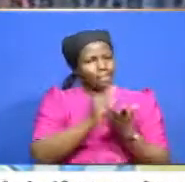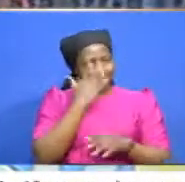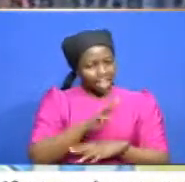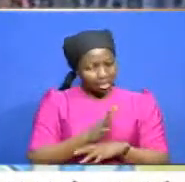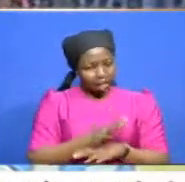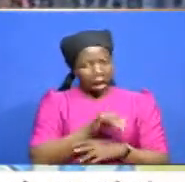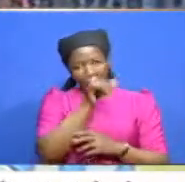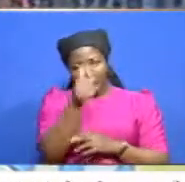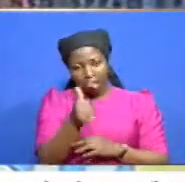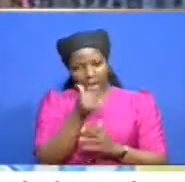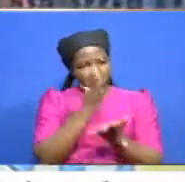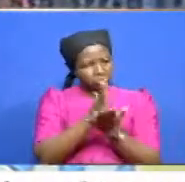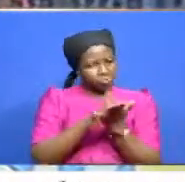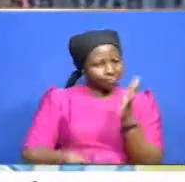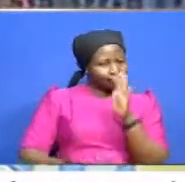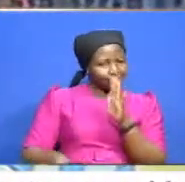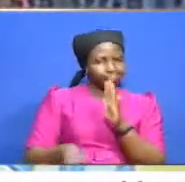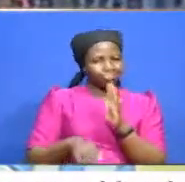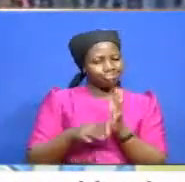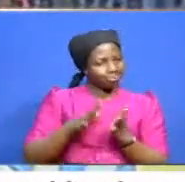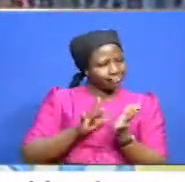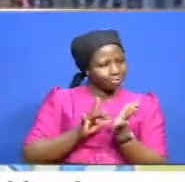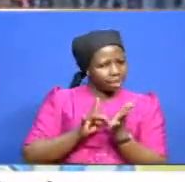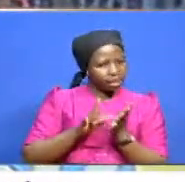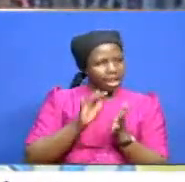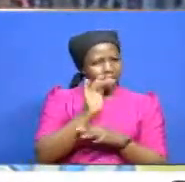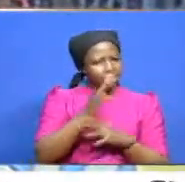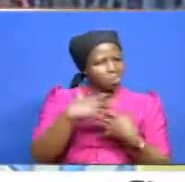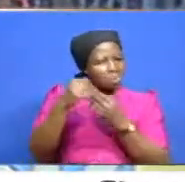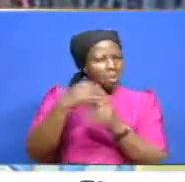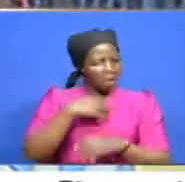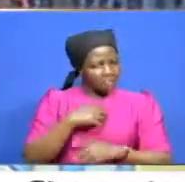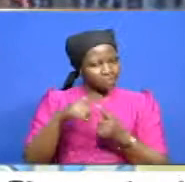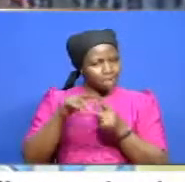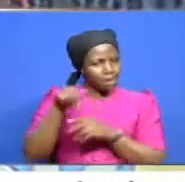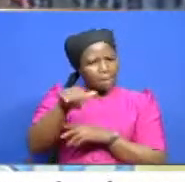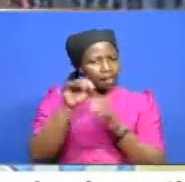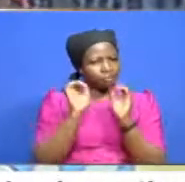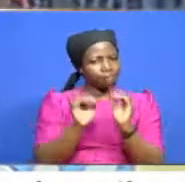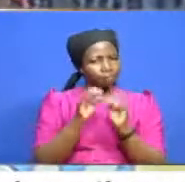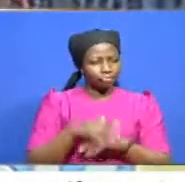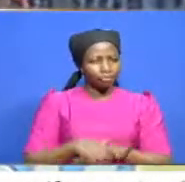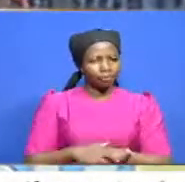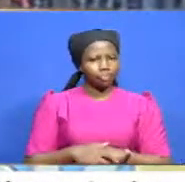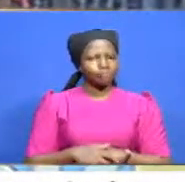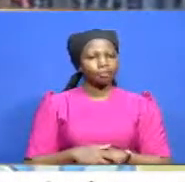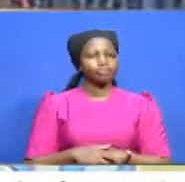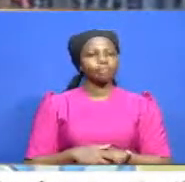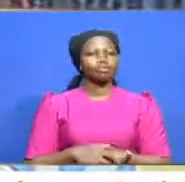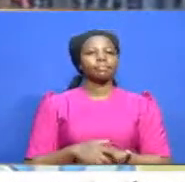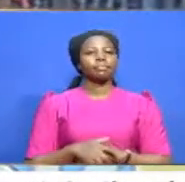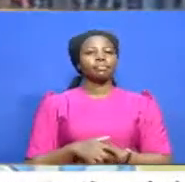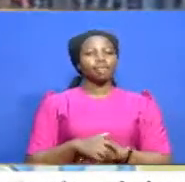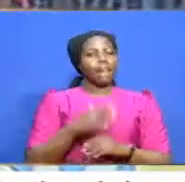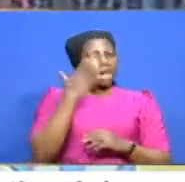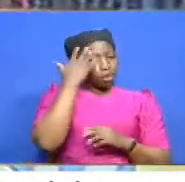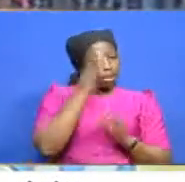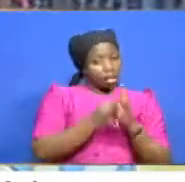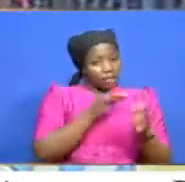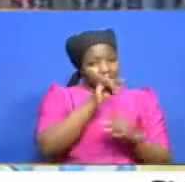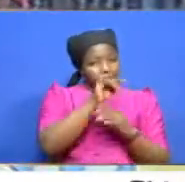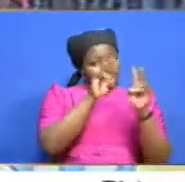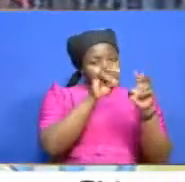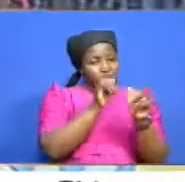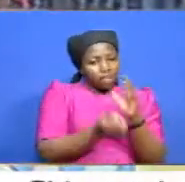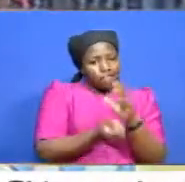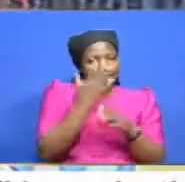being sent on unpaid leave. I don't know if these are issues also that formed part of the agenda of the committee when